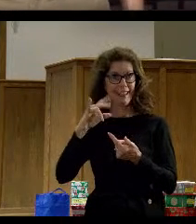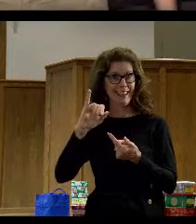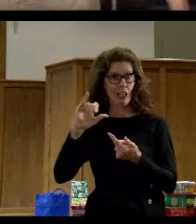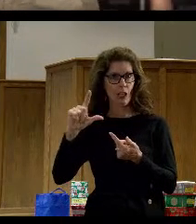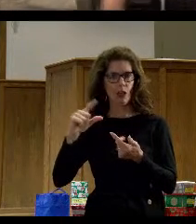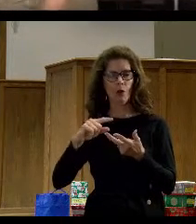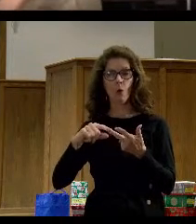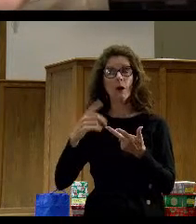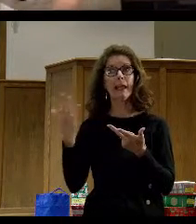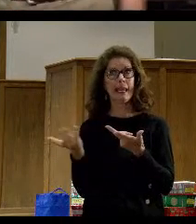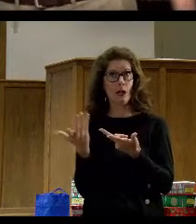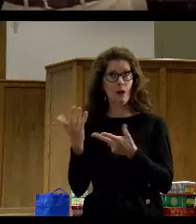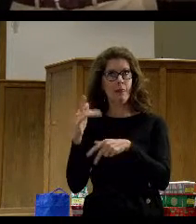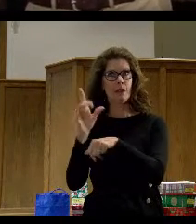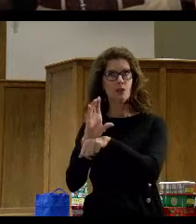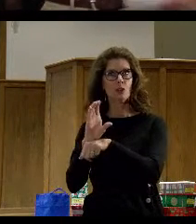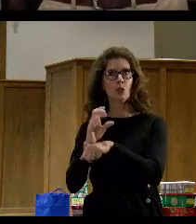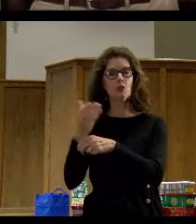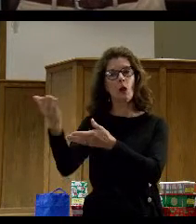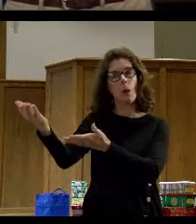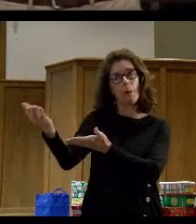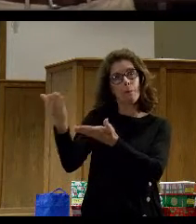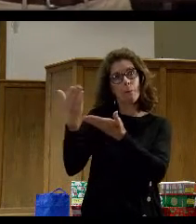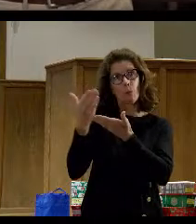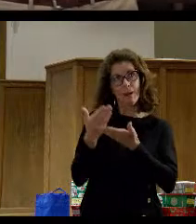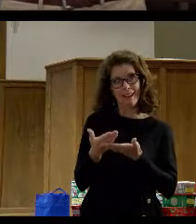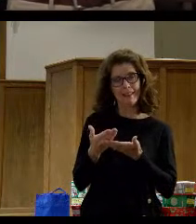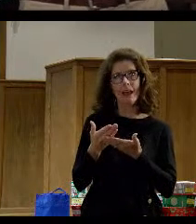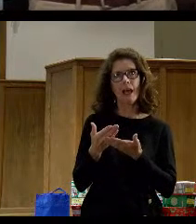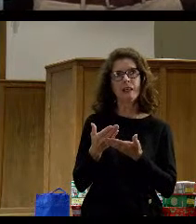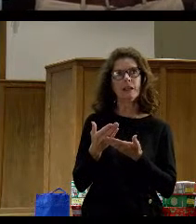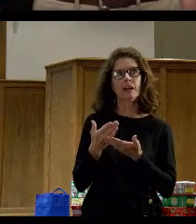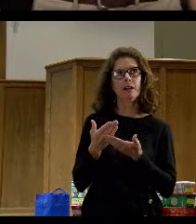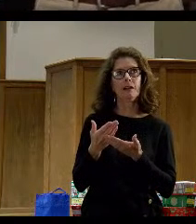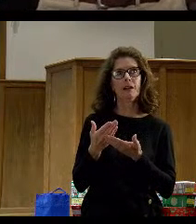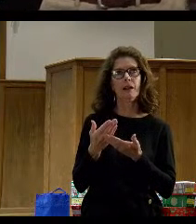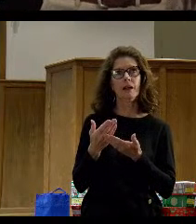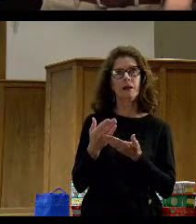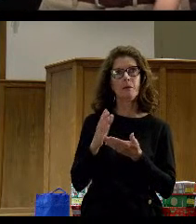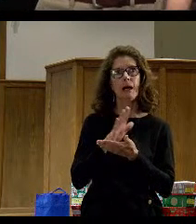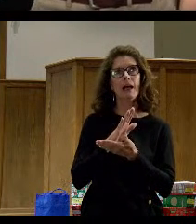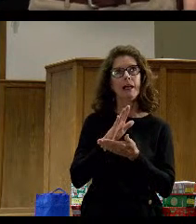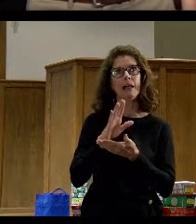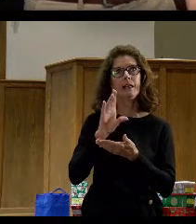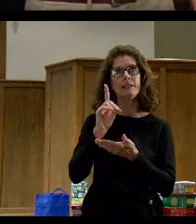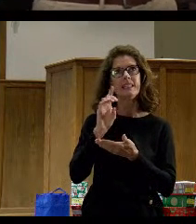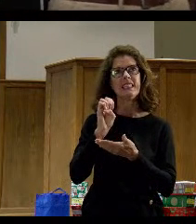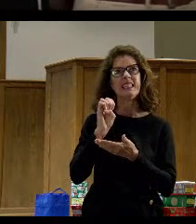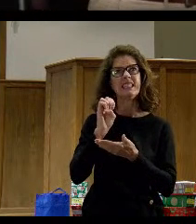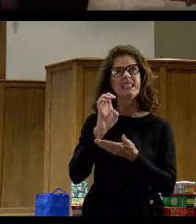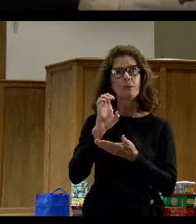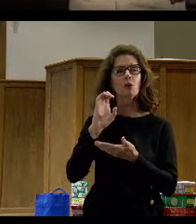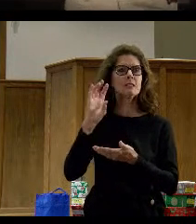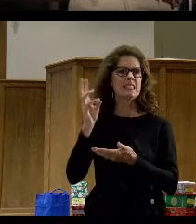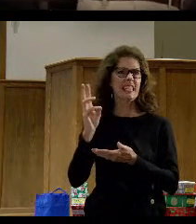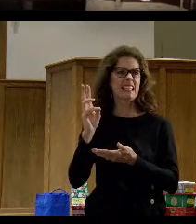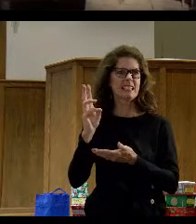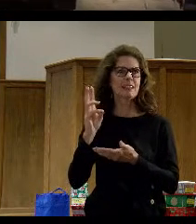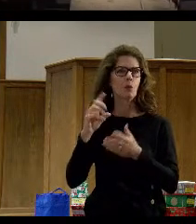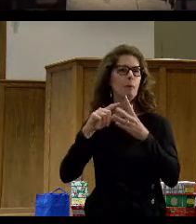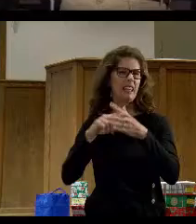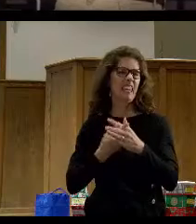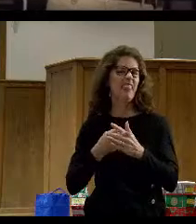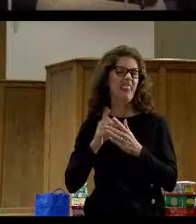them back by Sunday, December 6th. And so that will begin next Sunday. We'll give you more details next Sunday. As we've already mentioned,